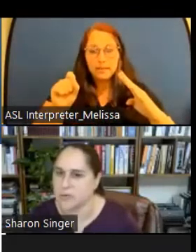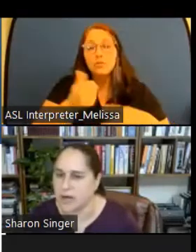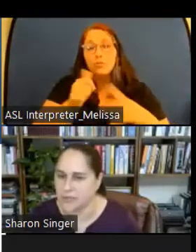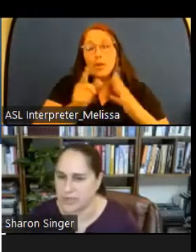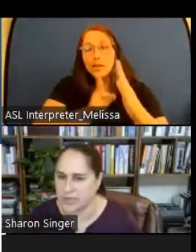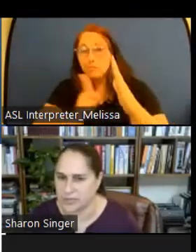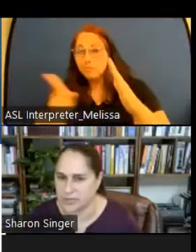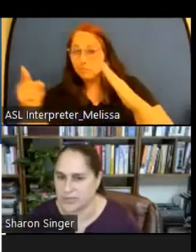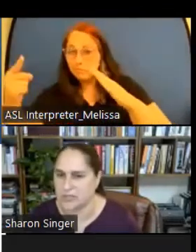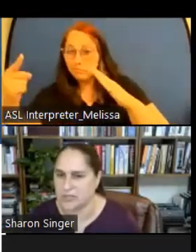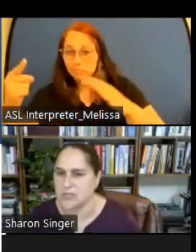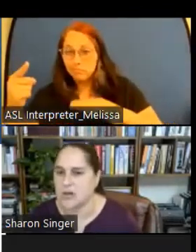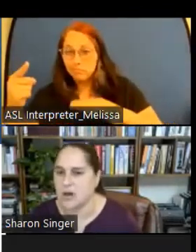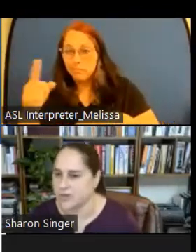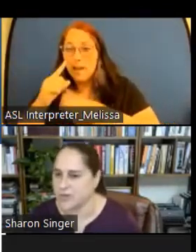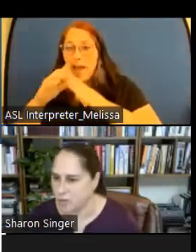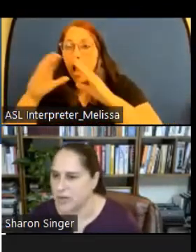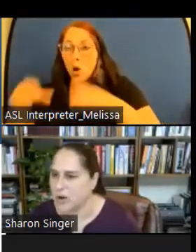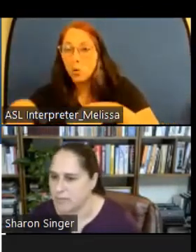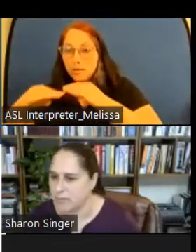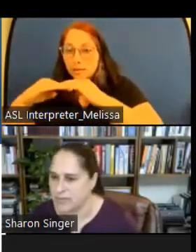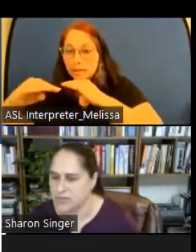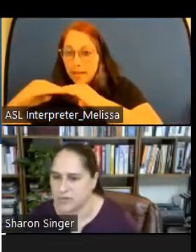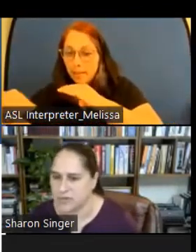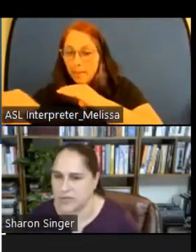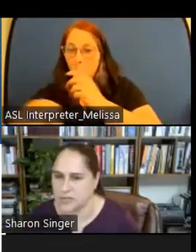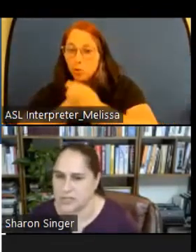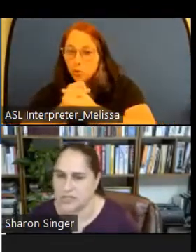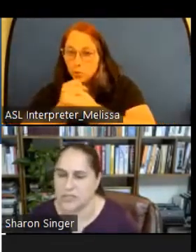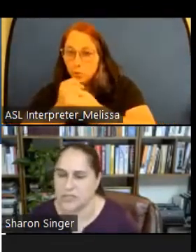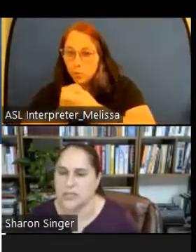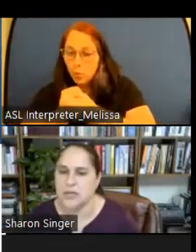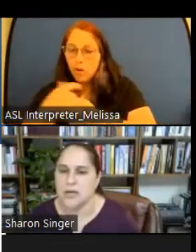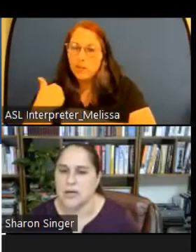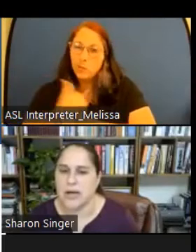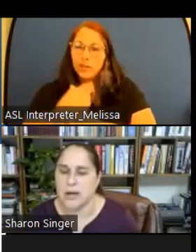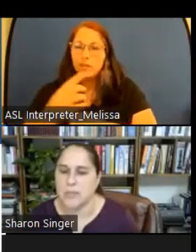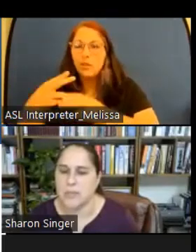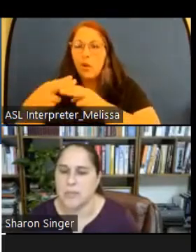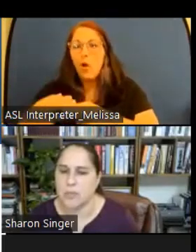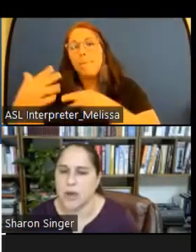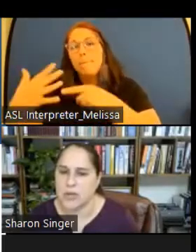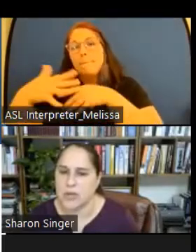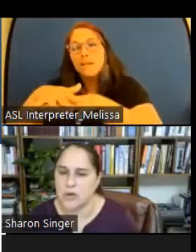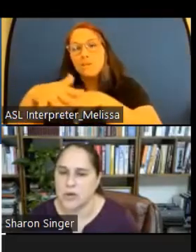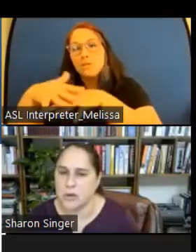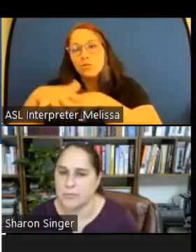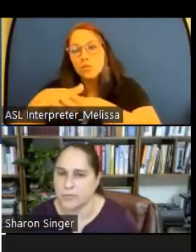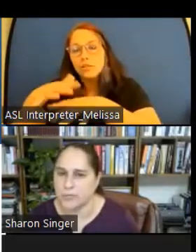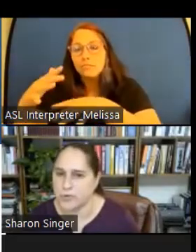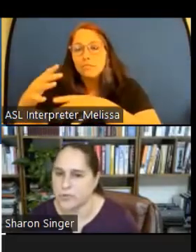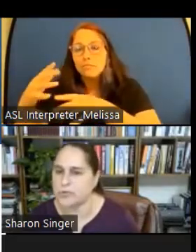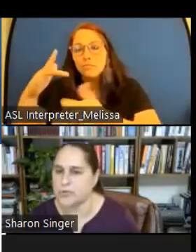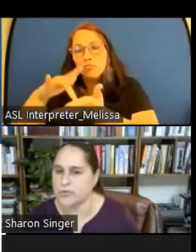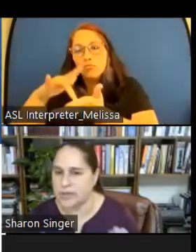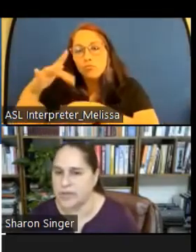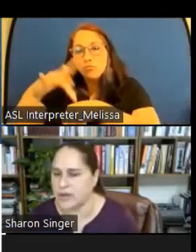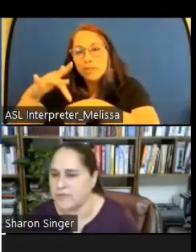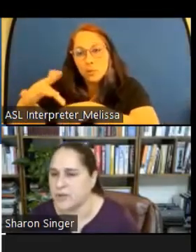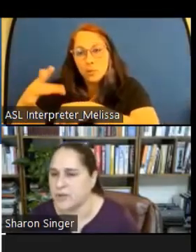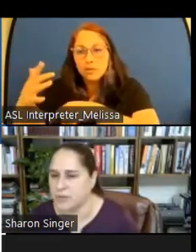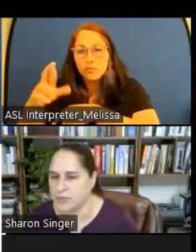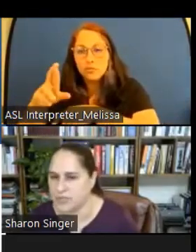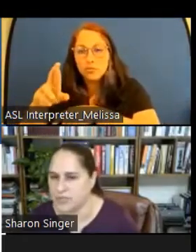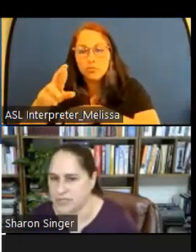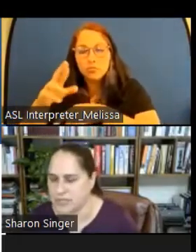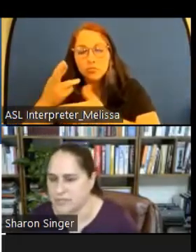through other resources, often what we call mainstream resources. But when people come through, they